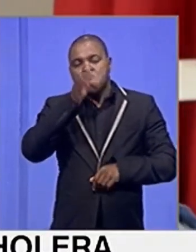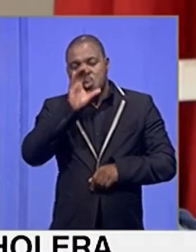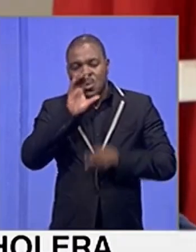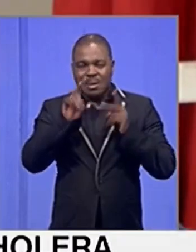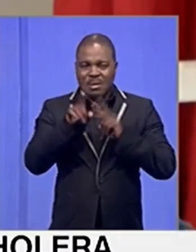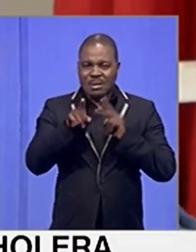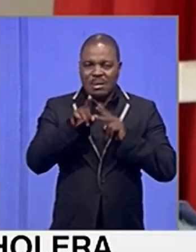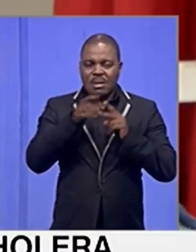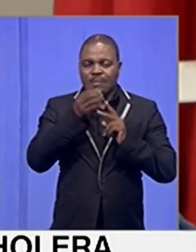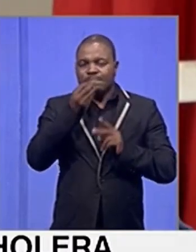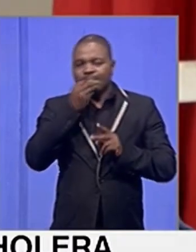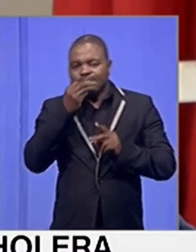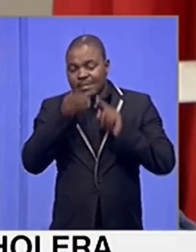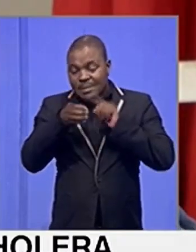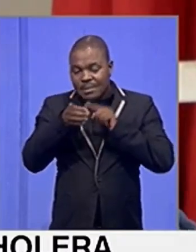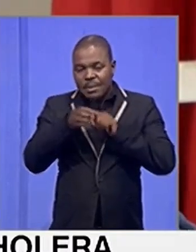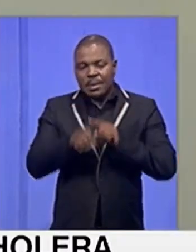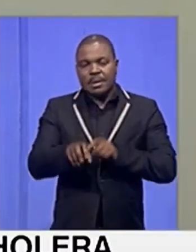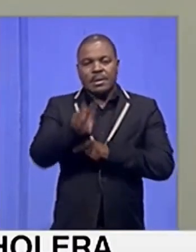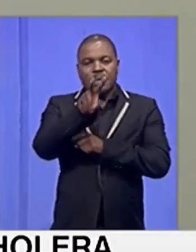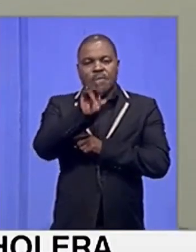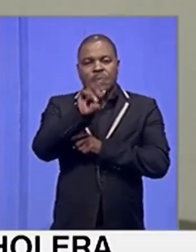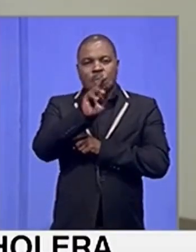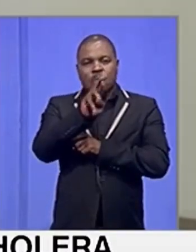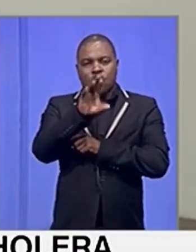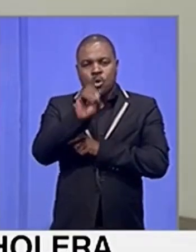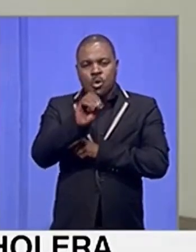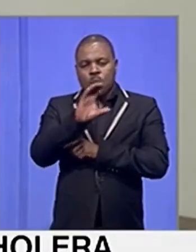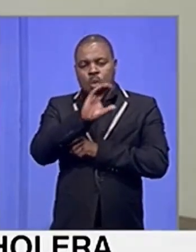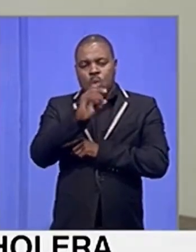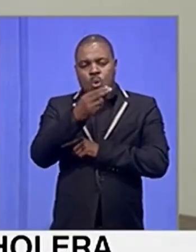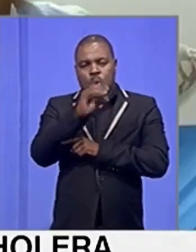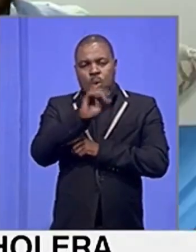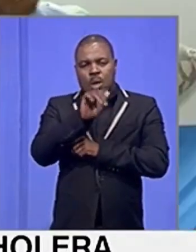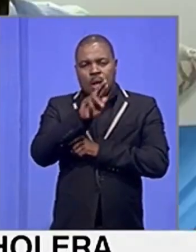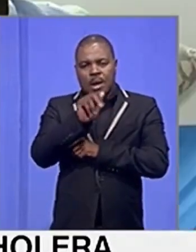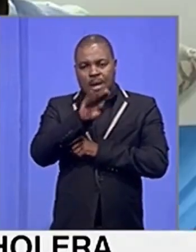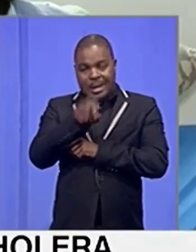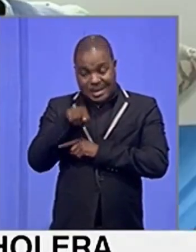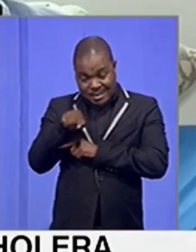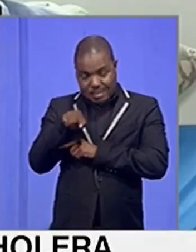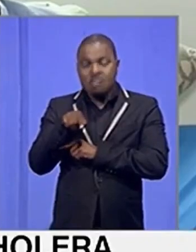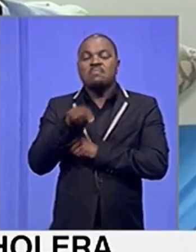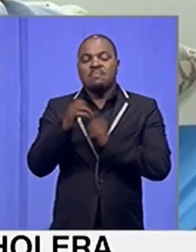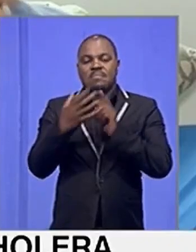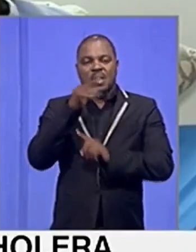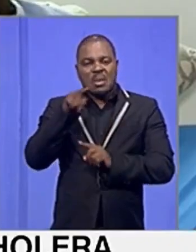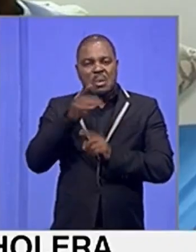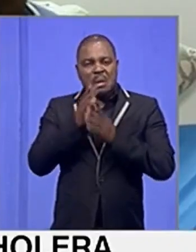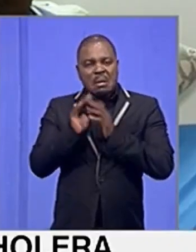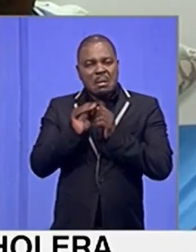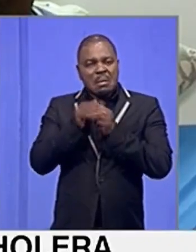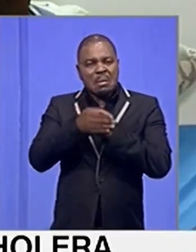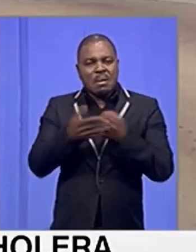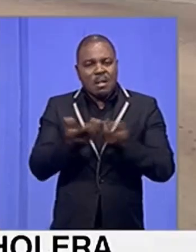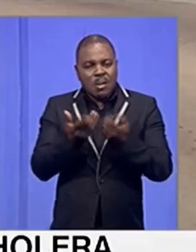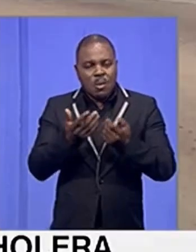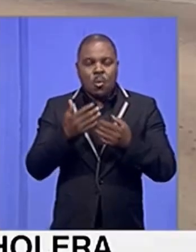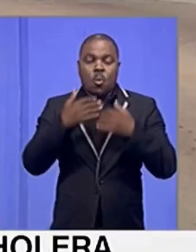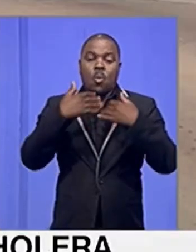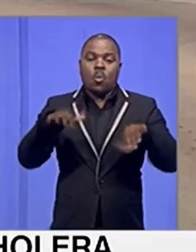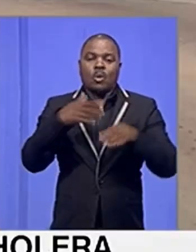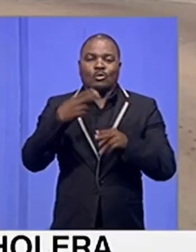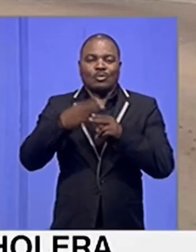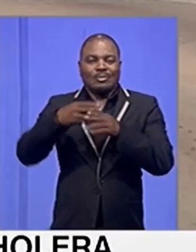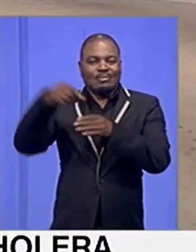ao a kgotlhetsweng ke mogare wa Vibrio cholerae. Mogare ono o iphitlha thata ka fo gare ga mantle.